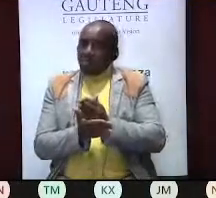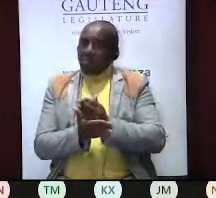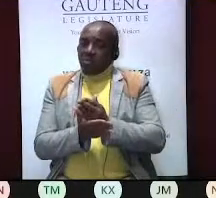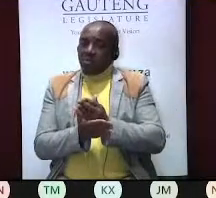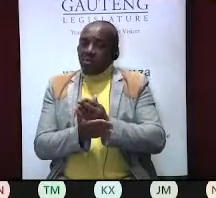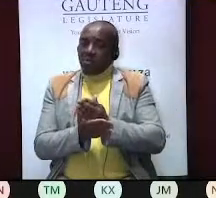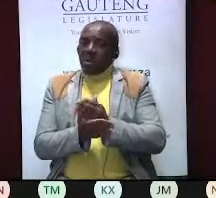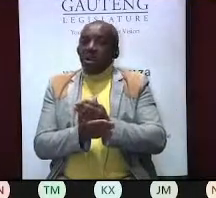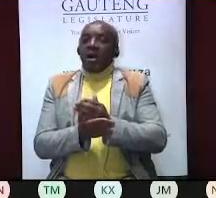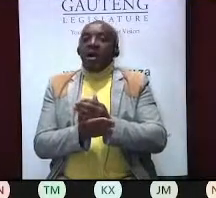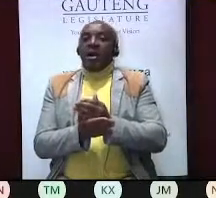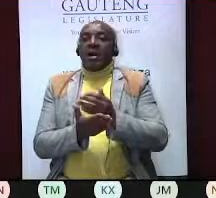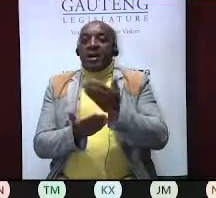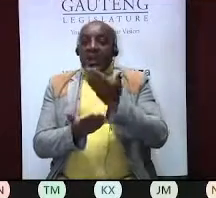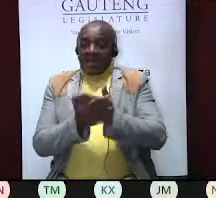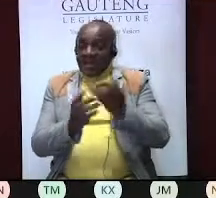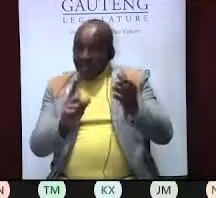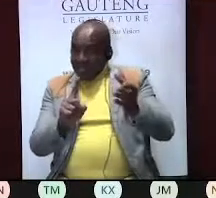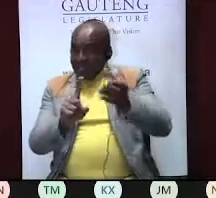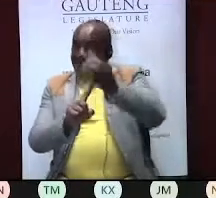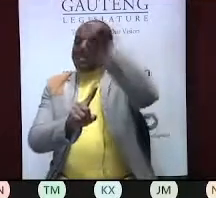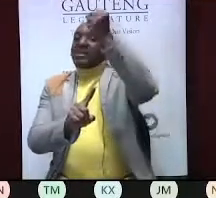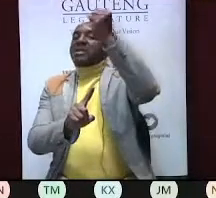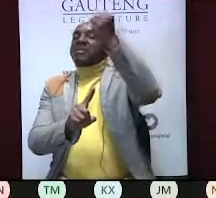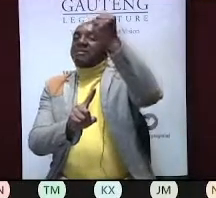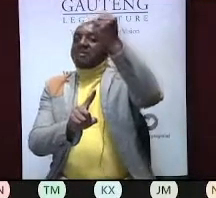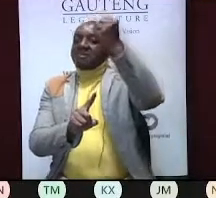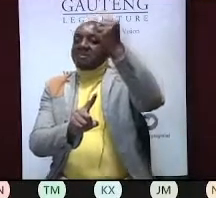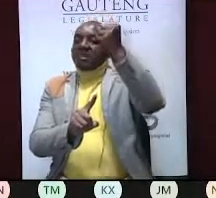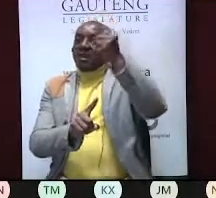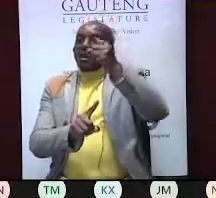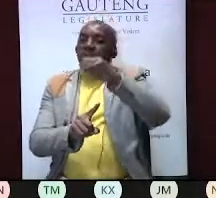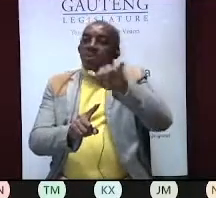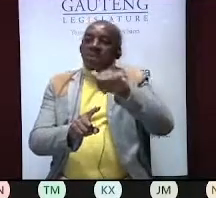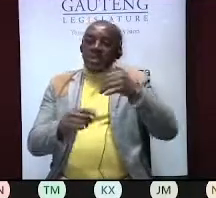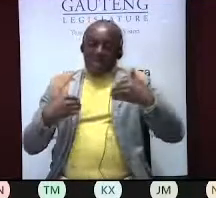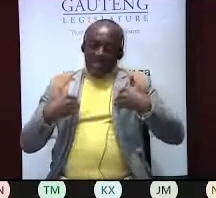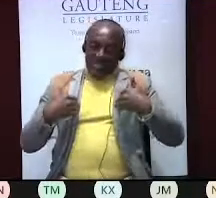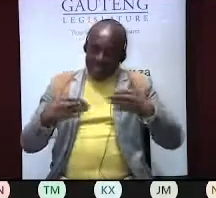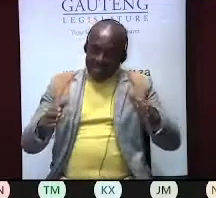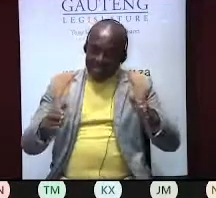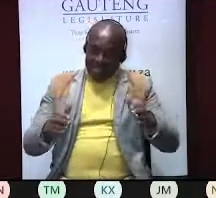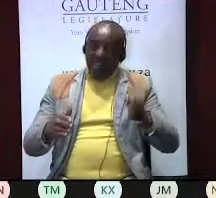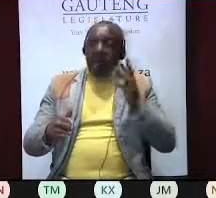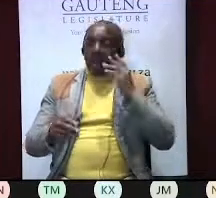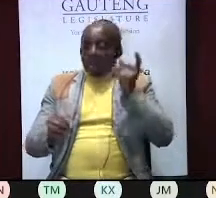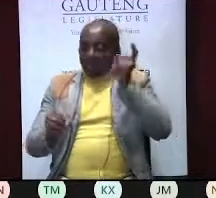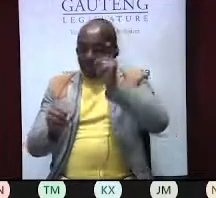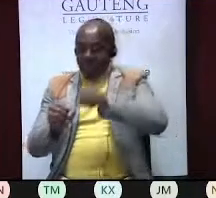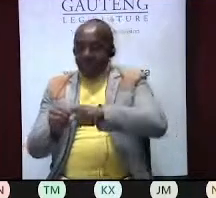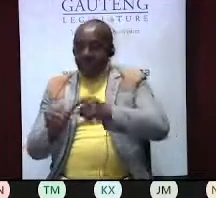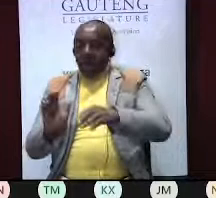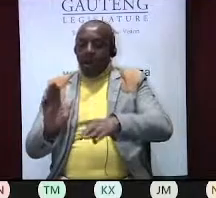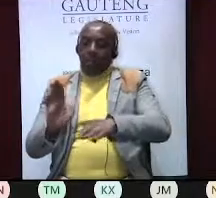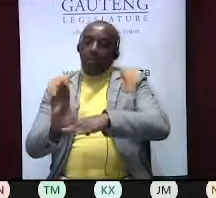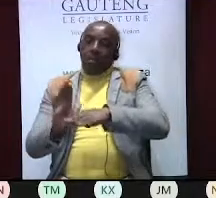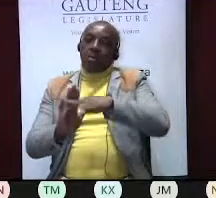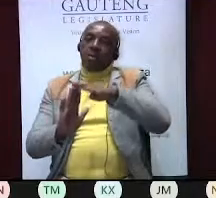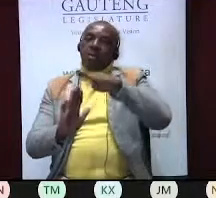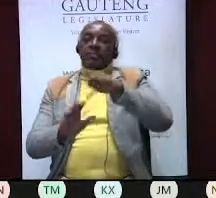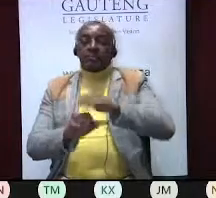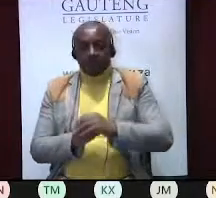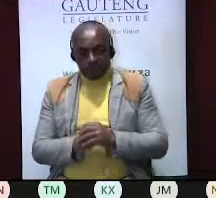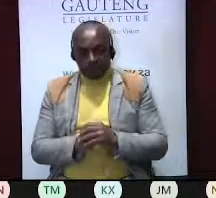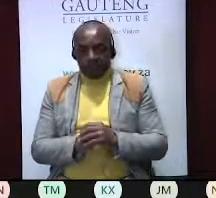we reach some of the objectives that we set from the onset in the joint program of action.